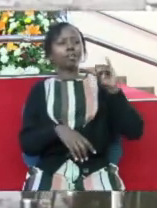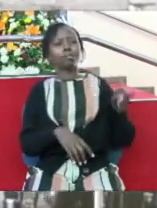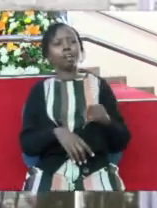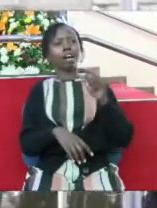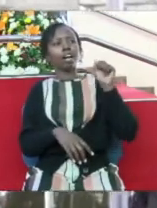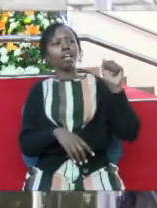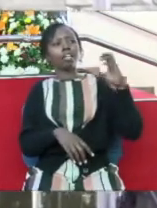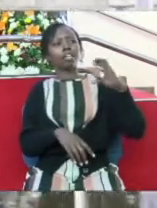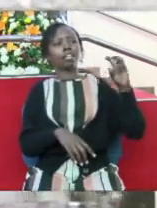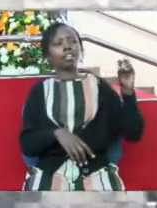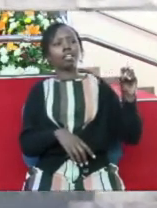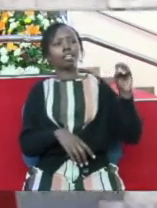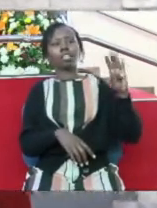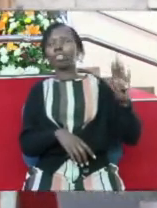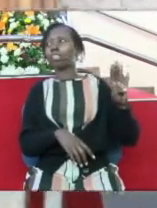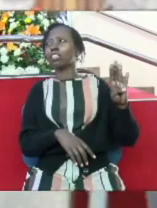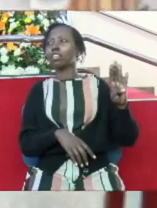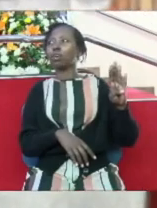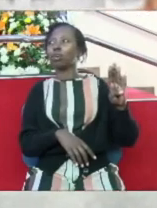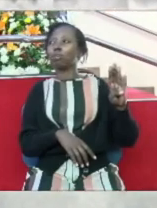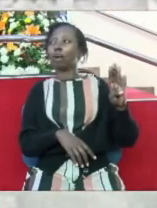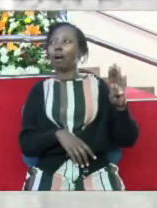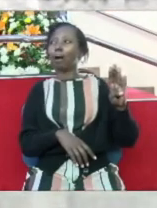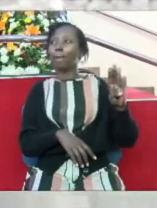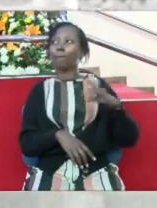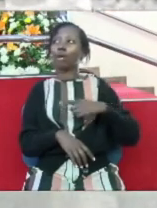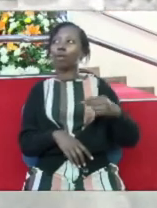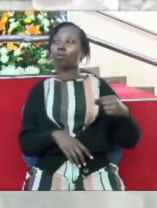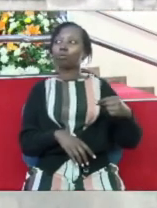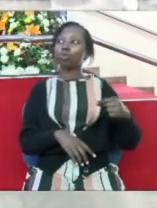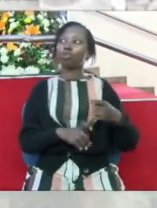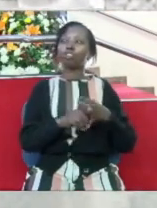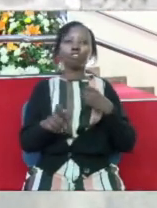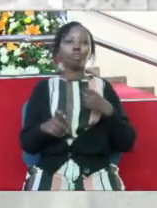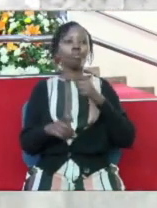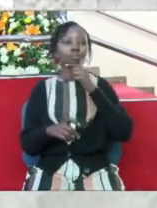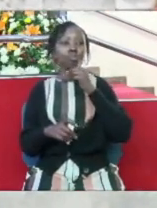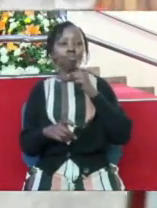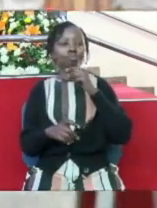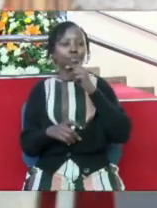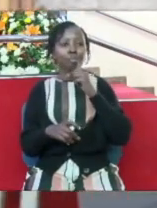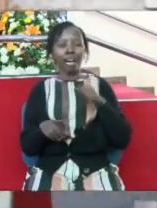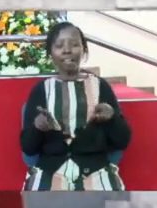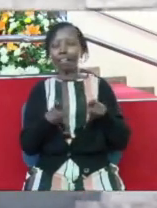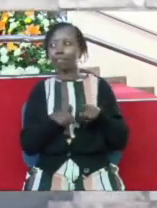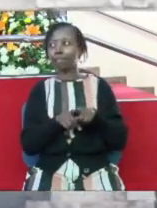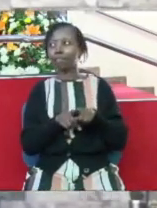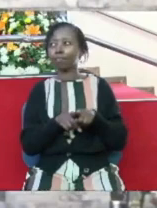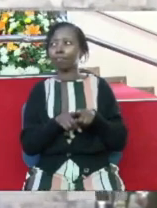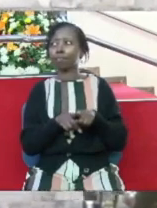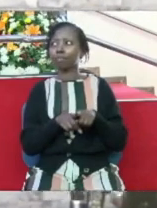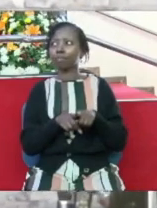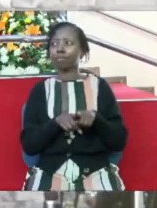alikuwa anakimbia kutoka kwa ndugu yake Esau. And he was headed to his uncle's place Laban. Alikuwa anakimbia kwa mjomba wake Laban. As he started off then he got